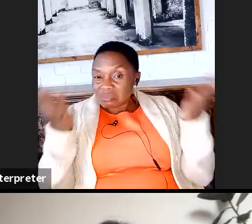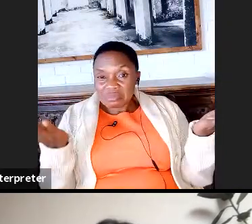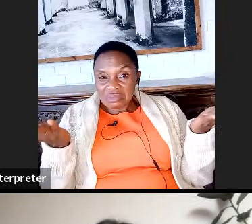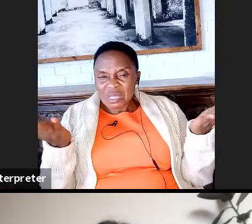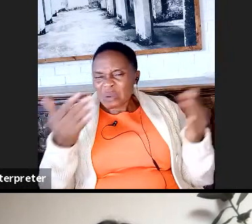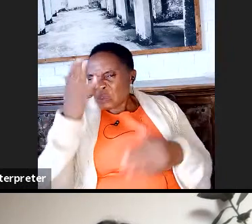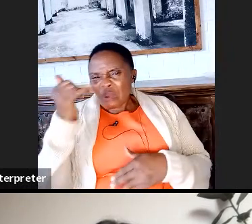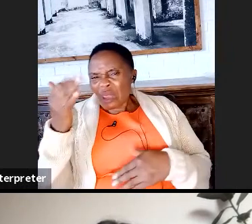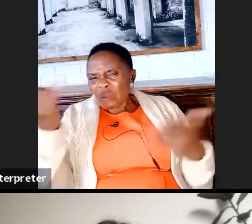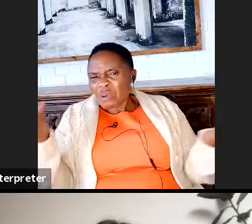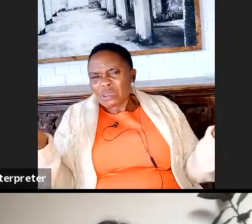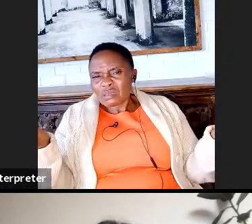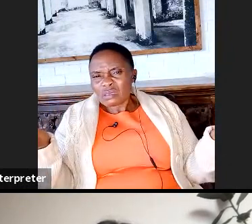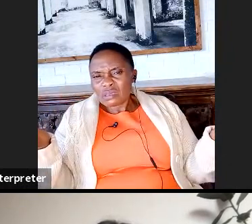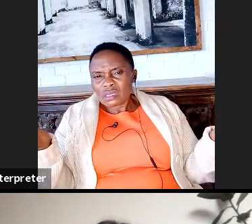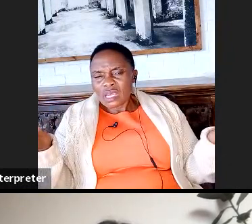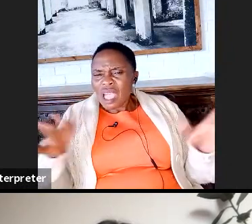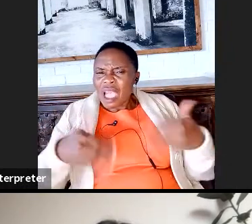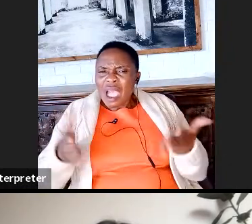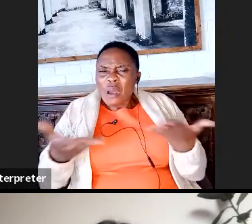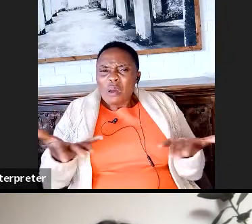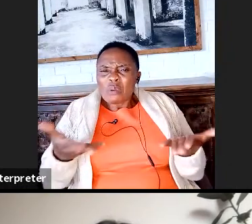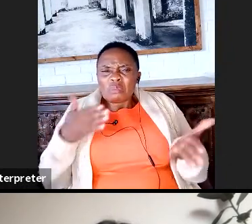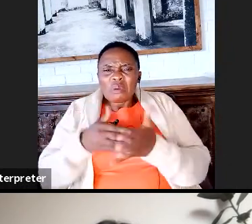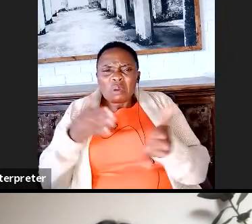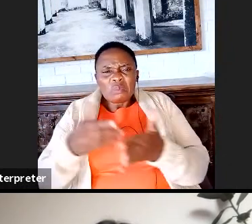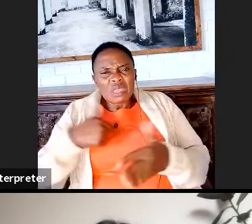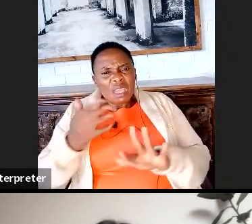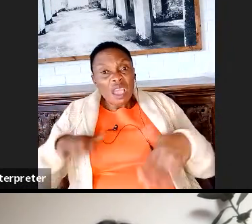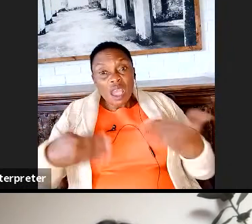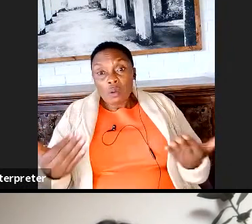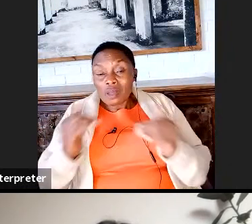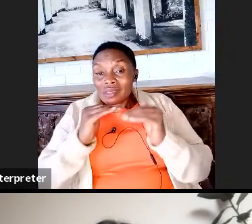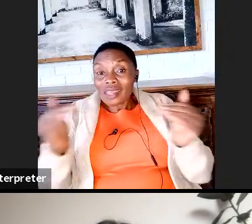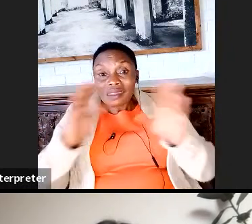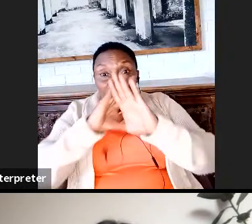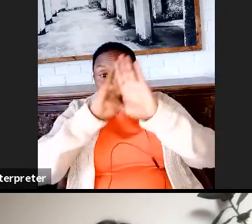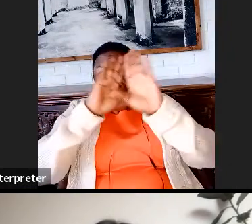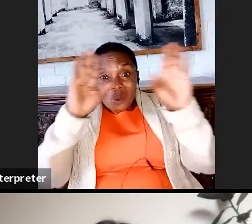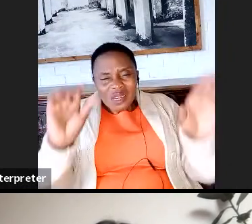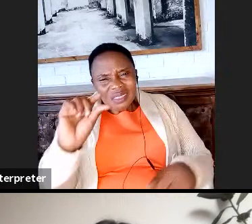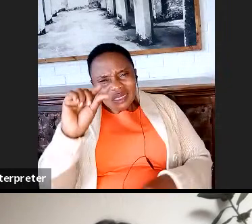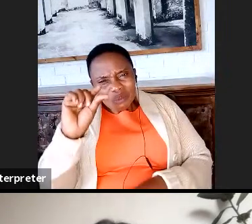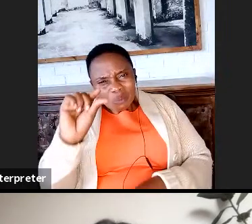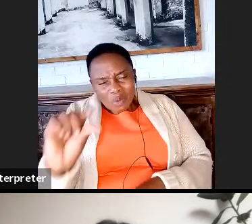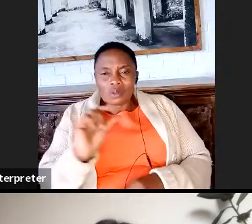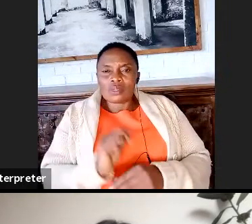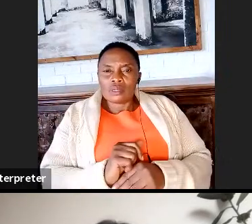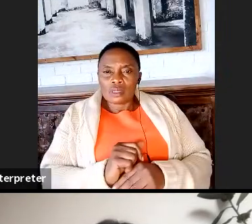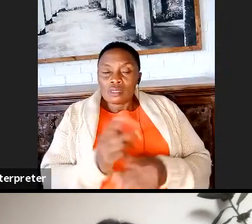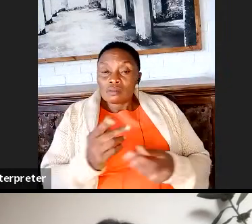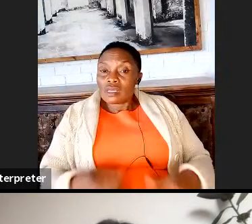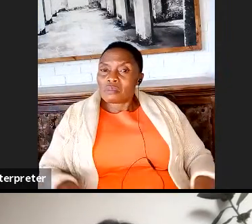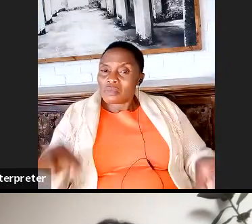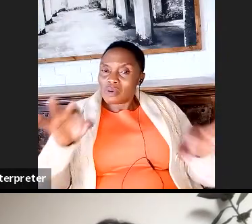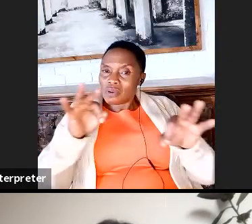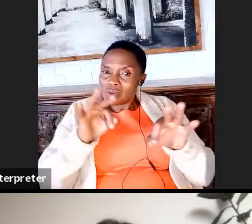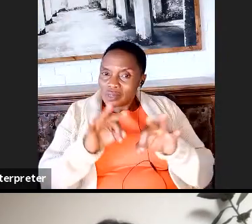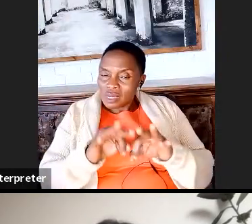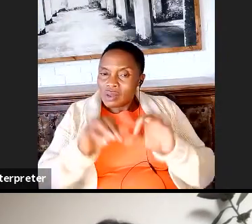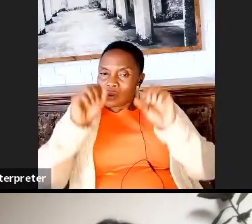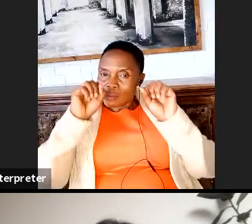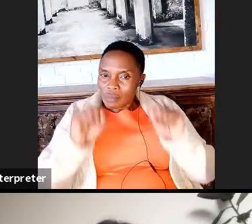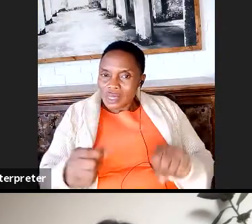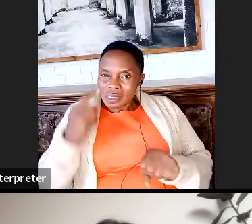bill? I mean, how does that affect me? So the level of awareness is low. That's where a lot more engagement